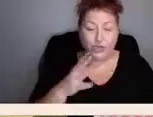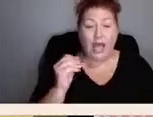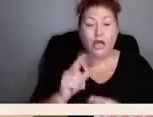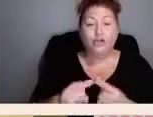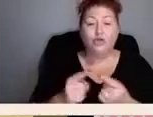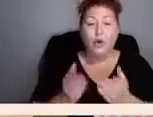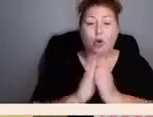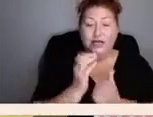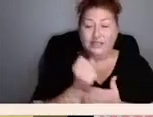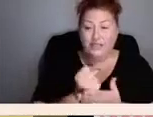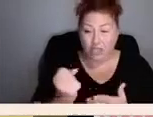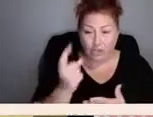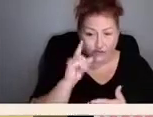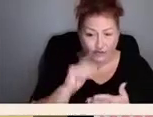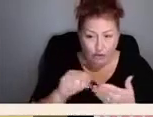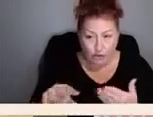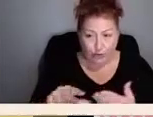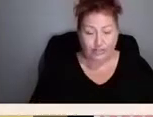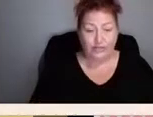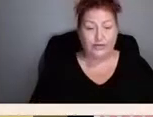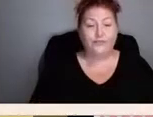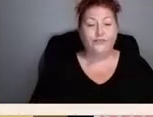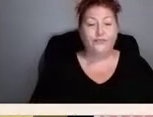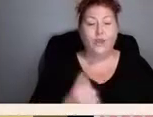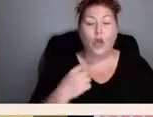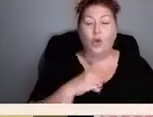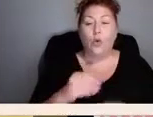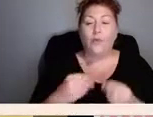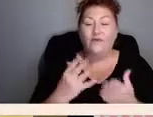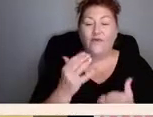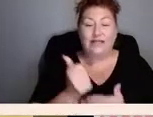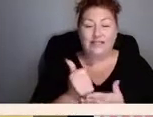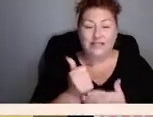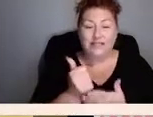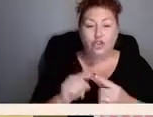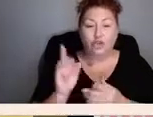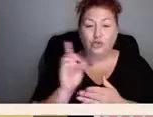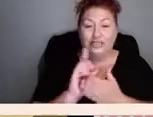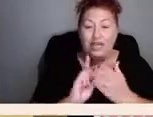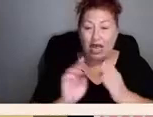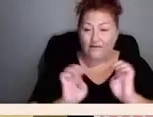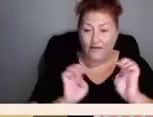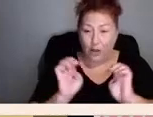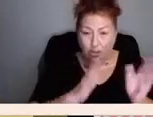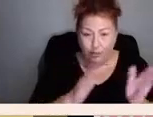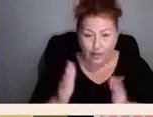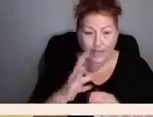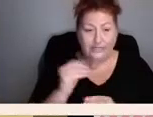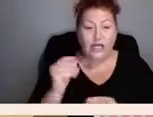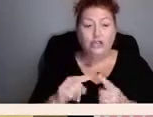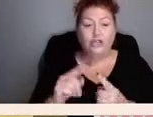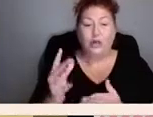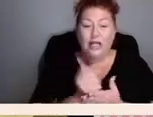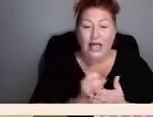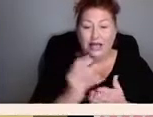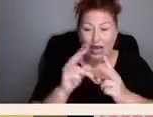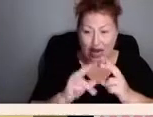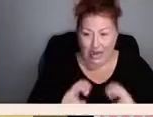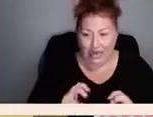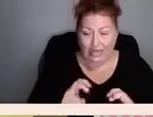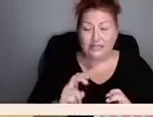request scholarships for students. We provide assistance to design evaluation plans and to collect and